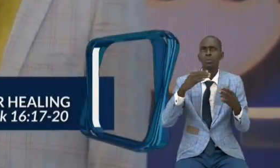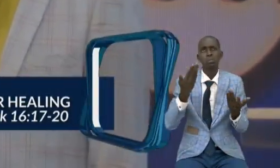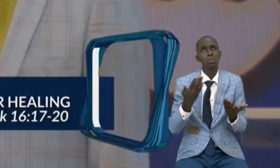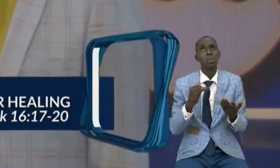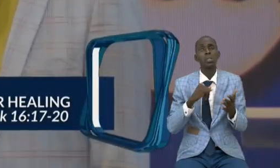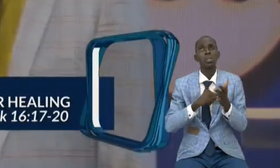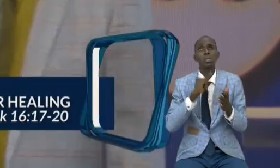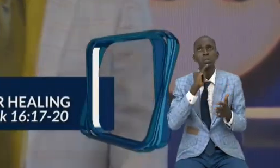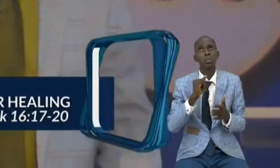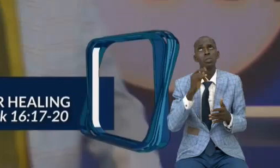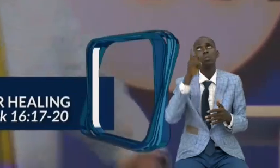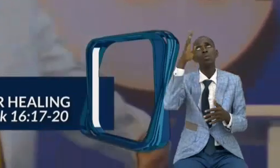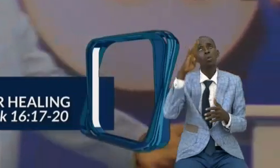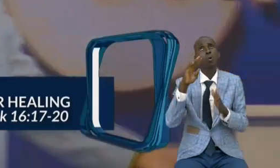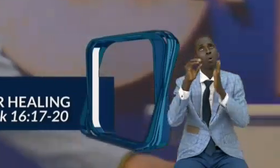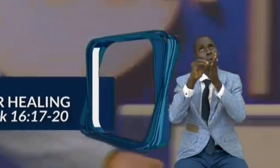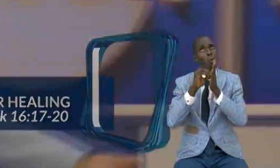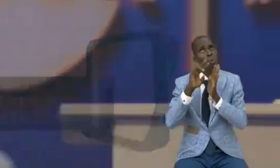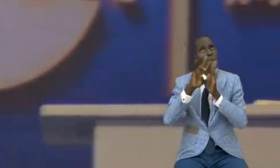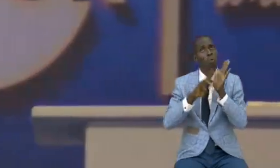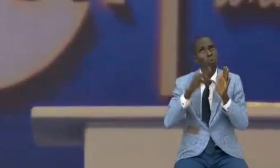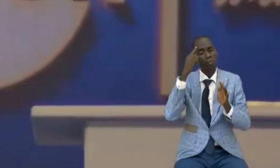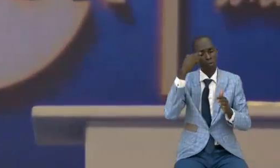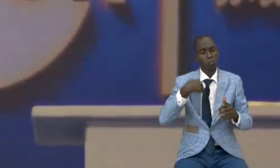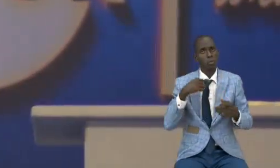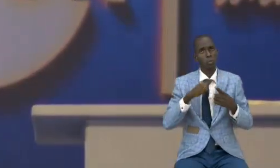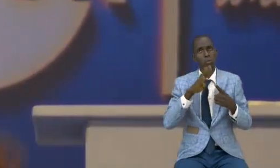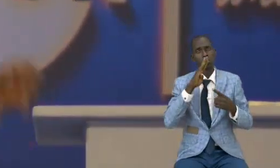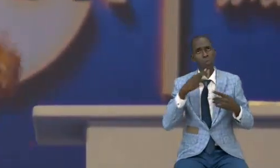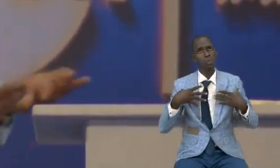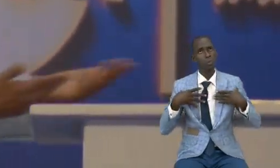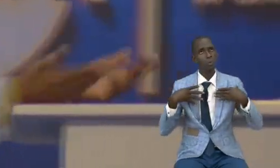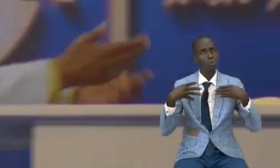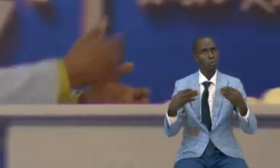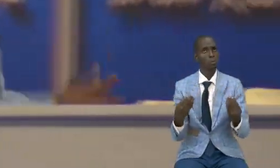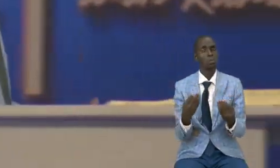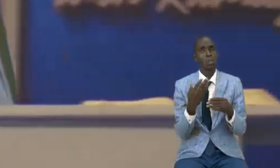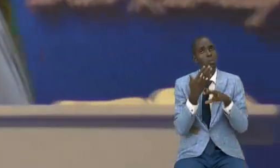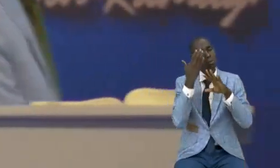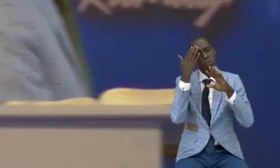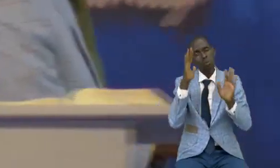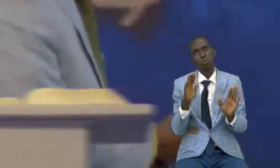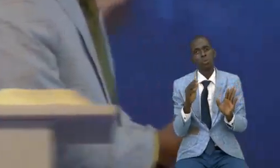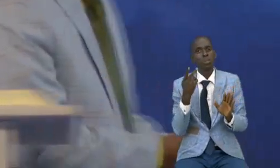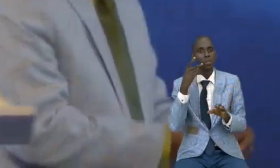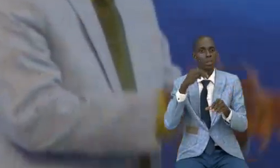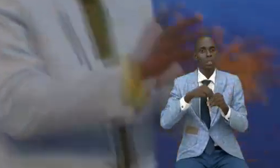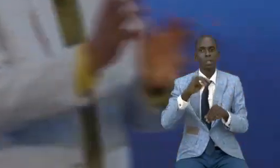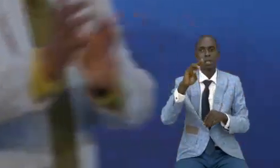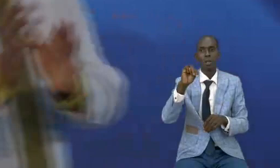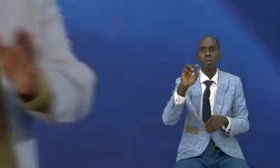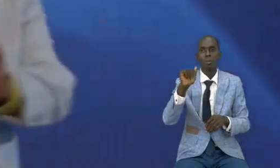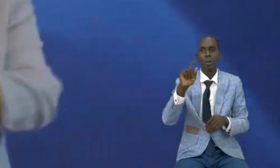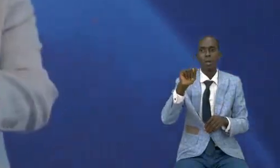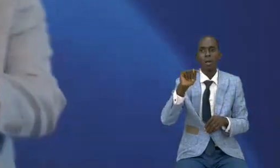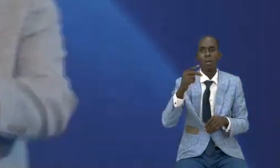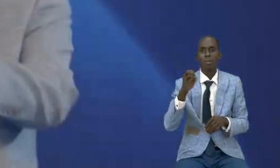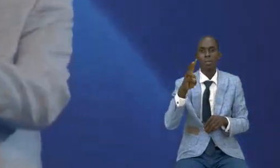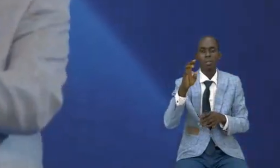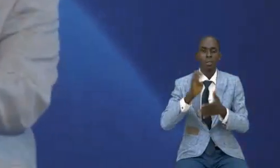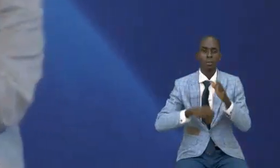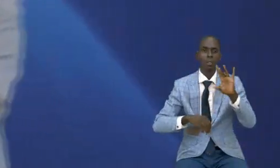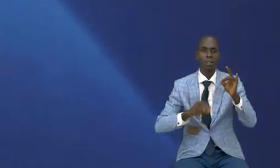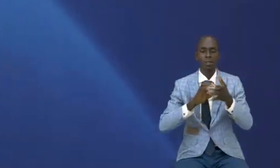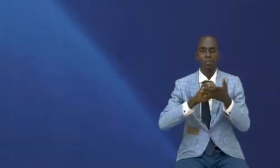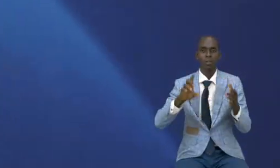well? Is it God's will for me to be healed? And so, Matthew chapter 8, I'm reading from verse 1.